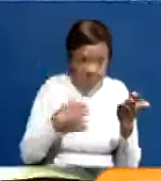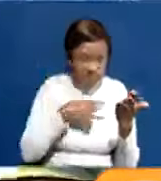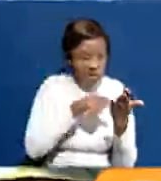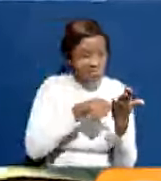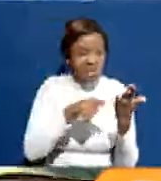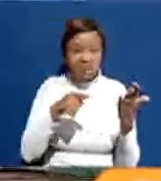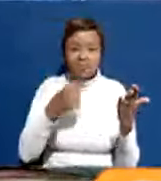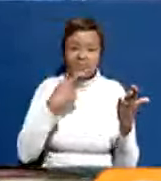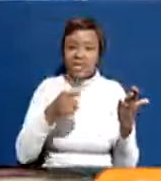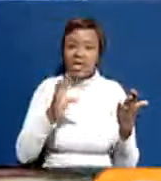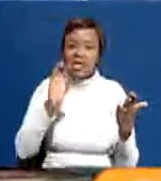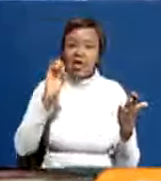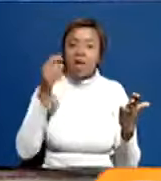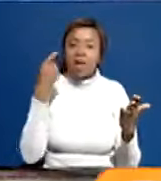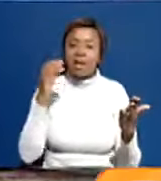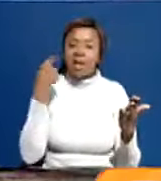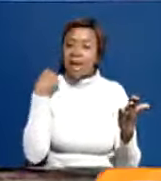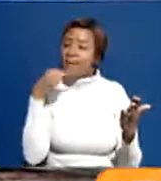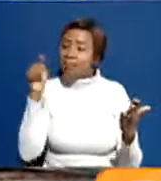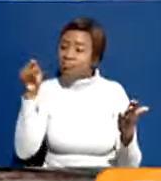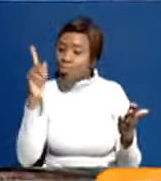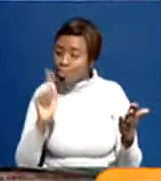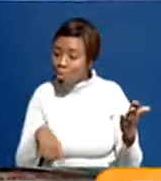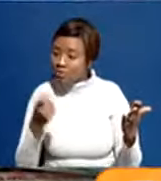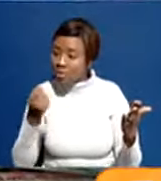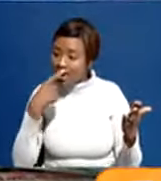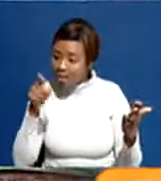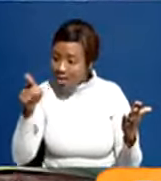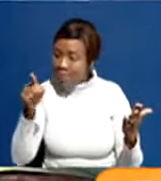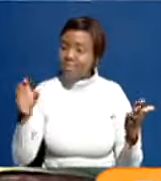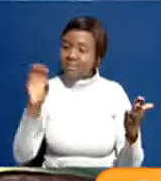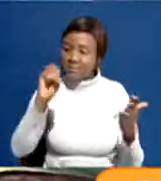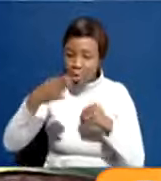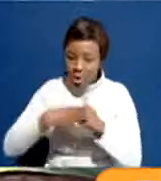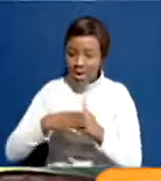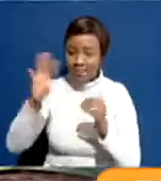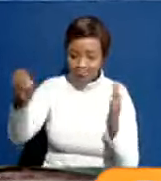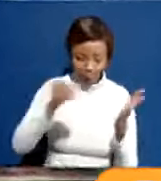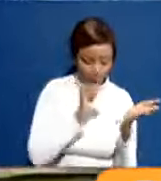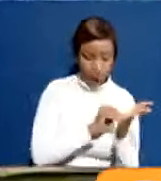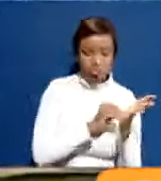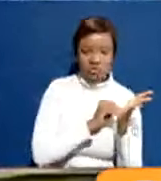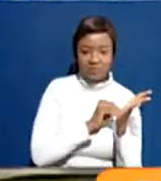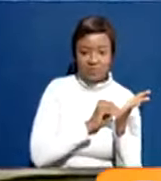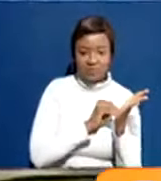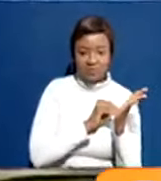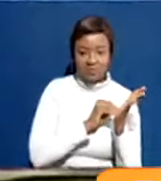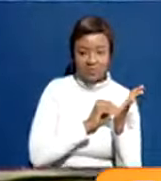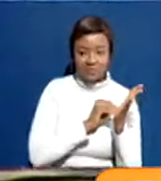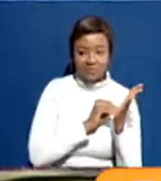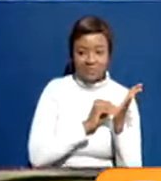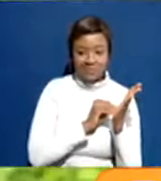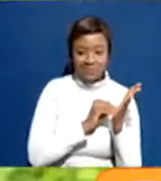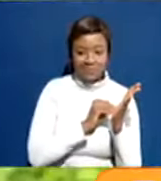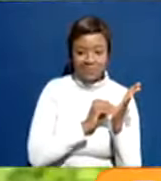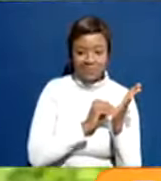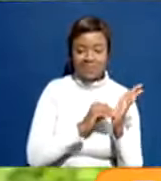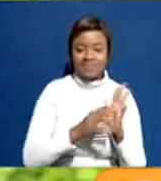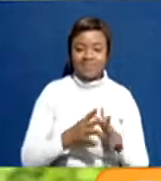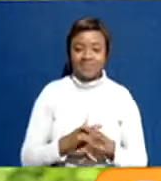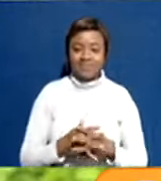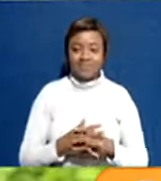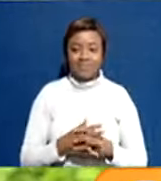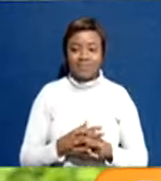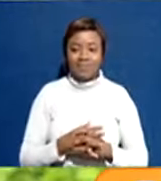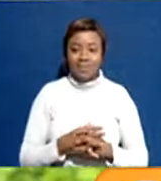enter the code behind your the code at the sleeve. Yeah. So the codes are normally two. Inanisaidia